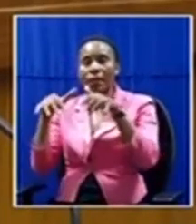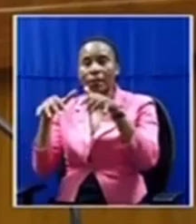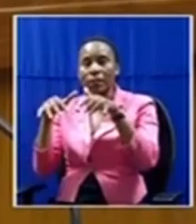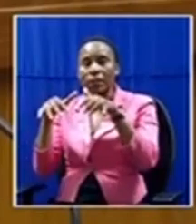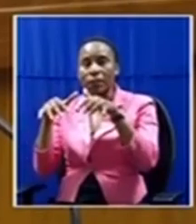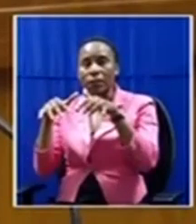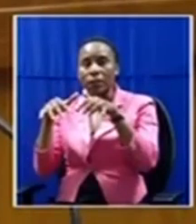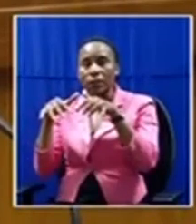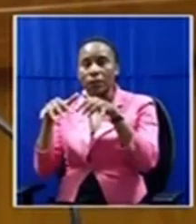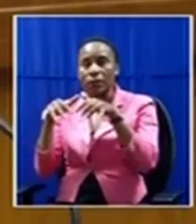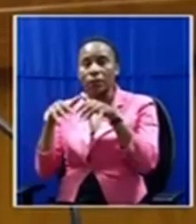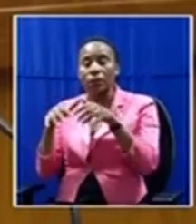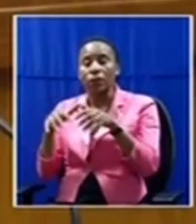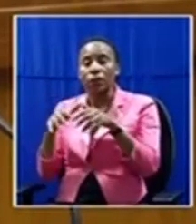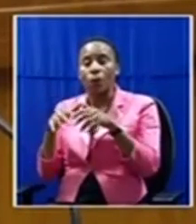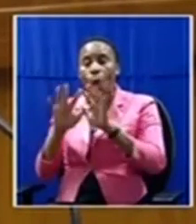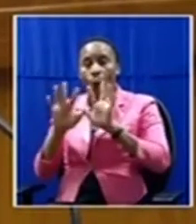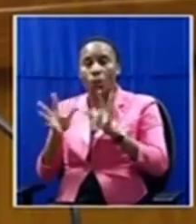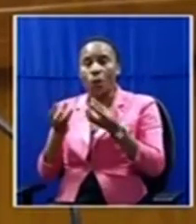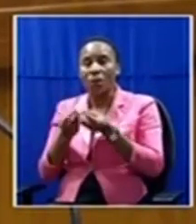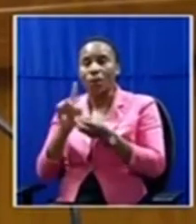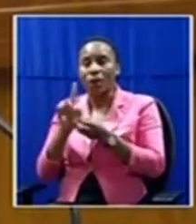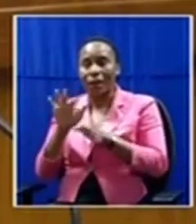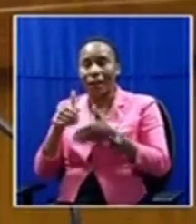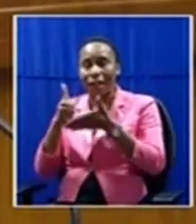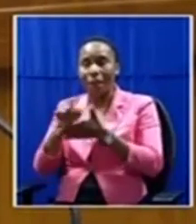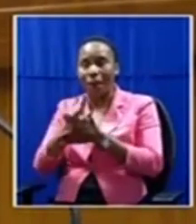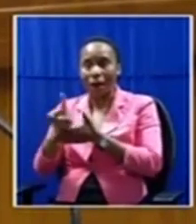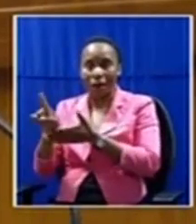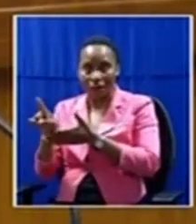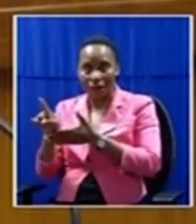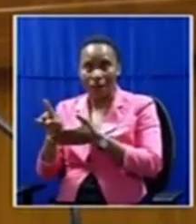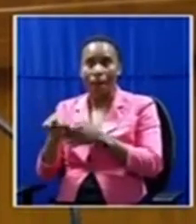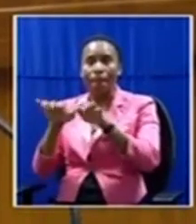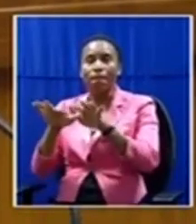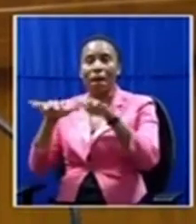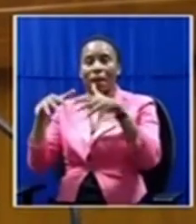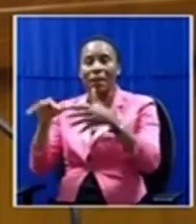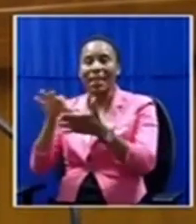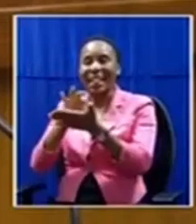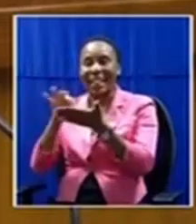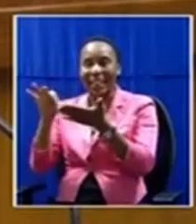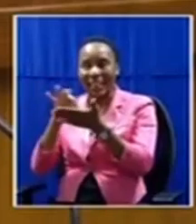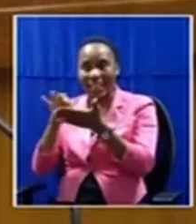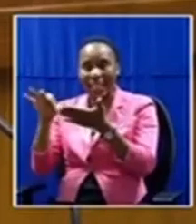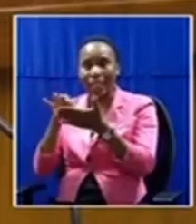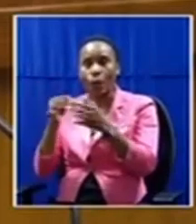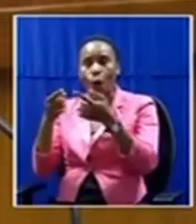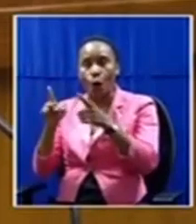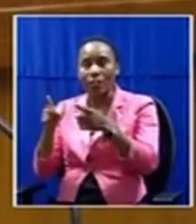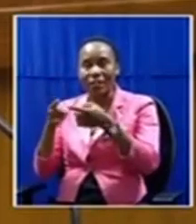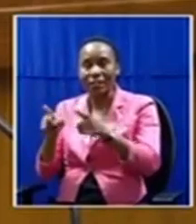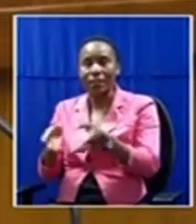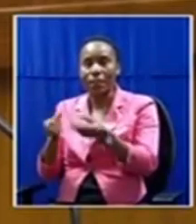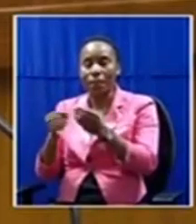it is with your help that Parliament has been getting clean audits year after